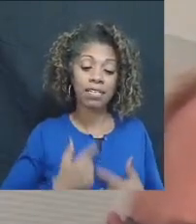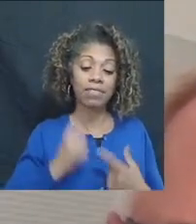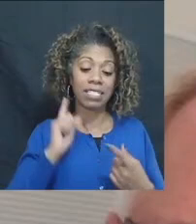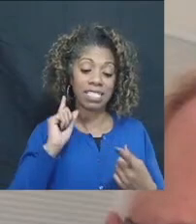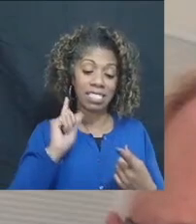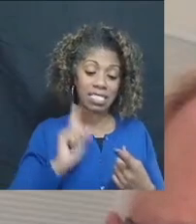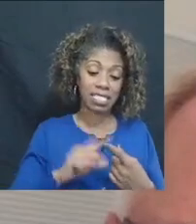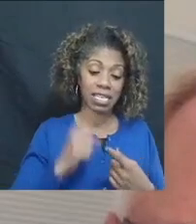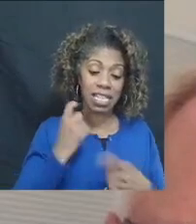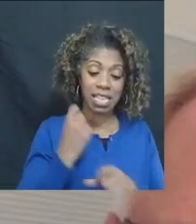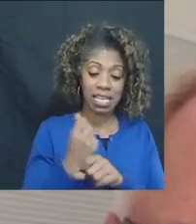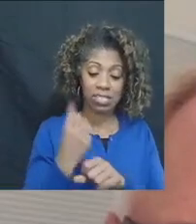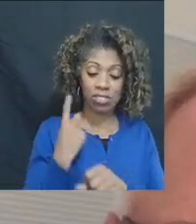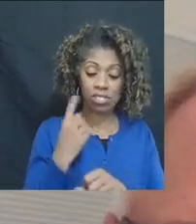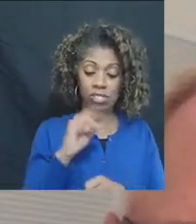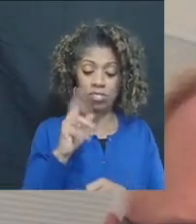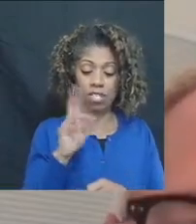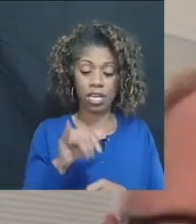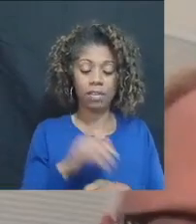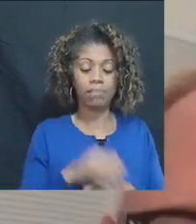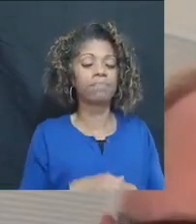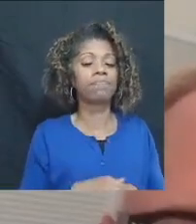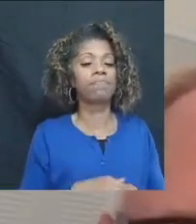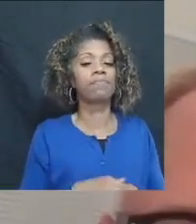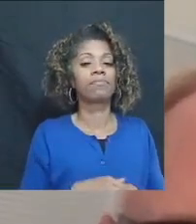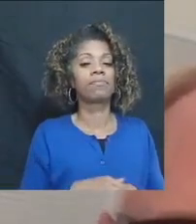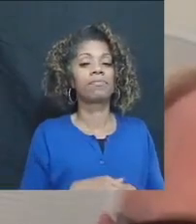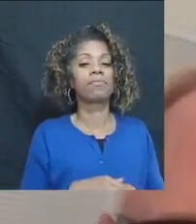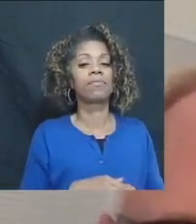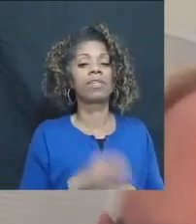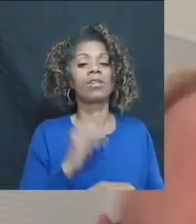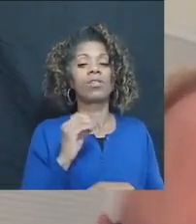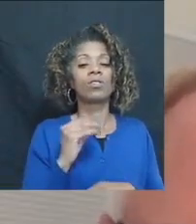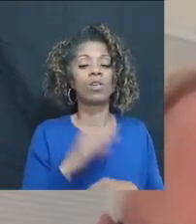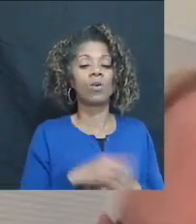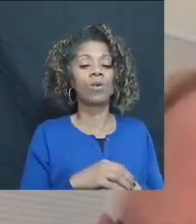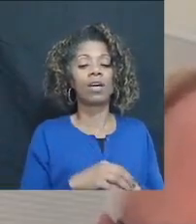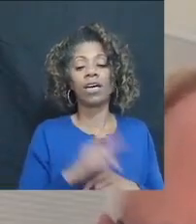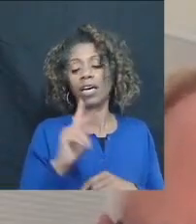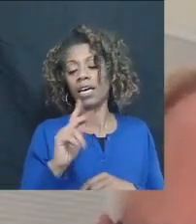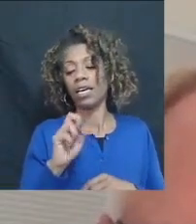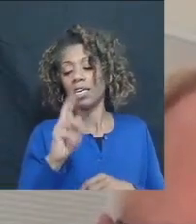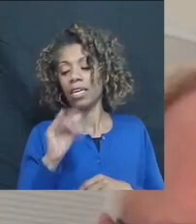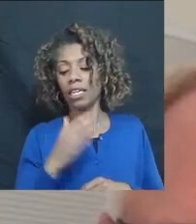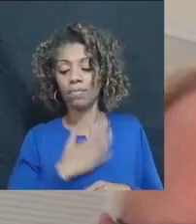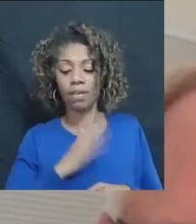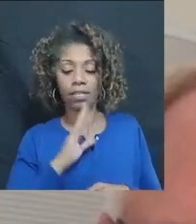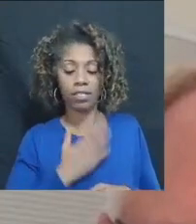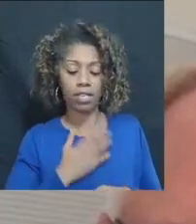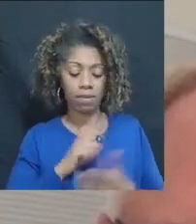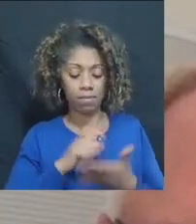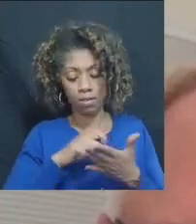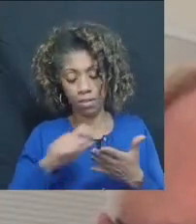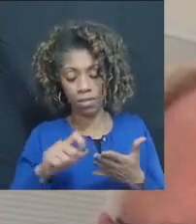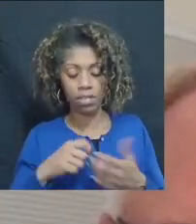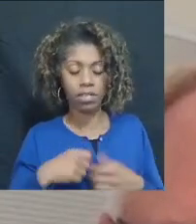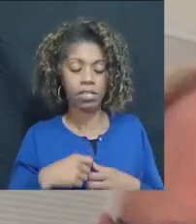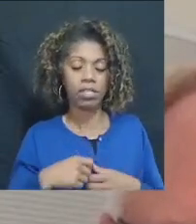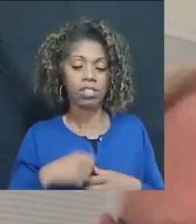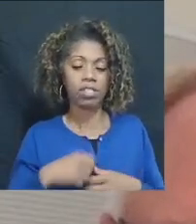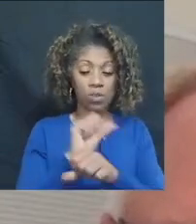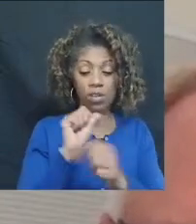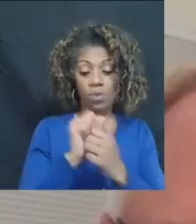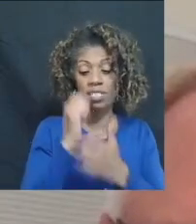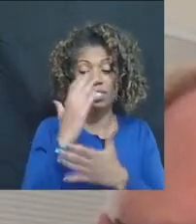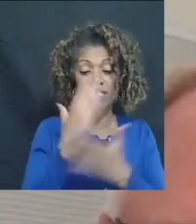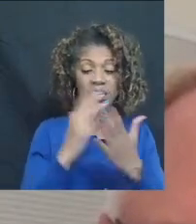Upon her passing, Kelly been writing all these original songs and working with some pretty well-known folks in LA. And I